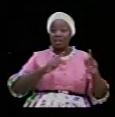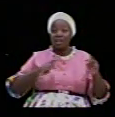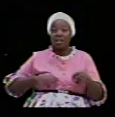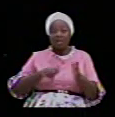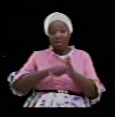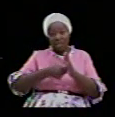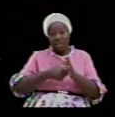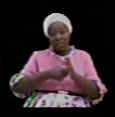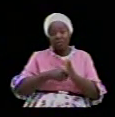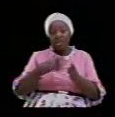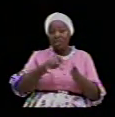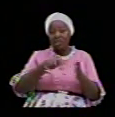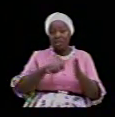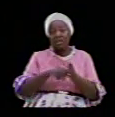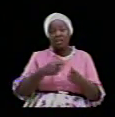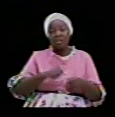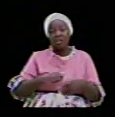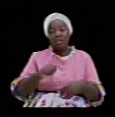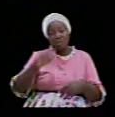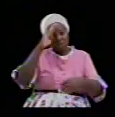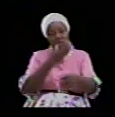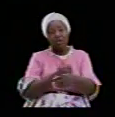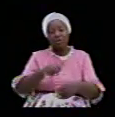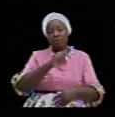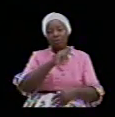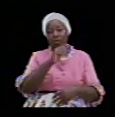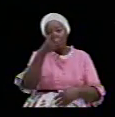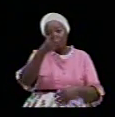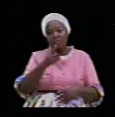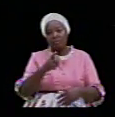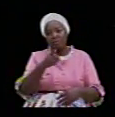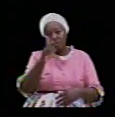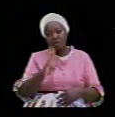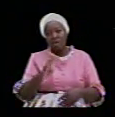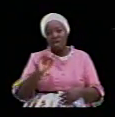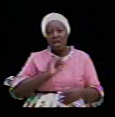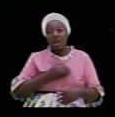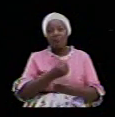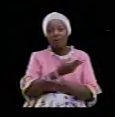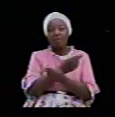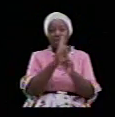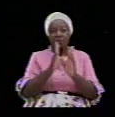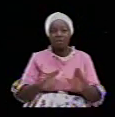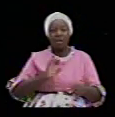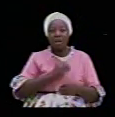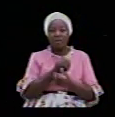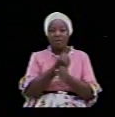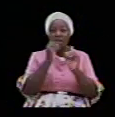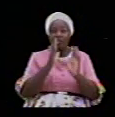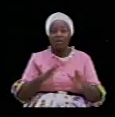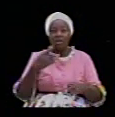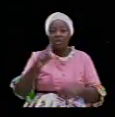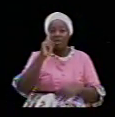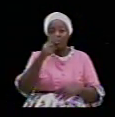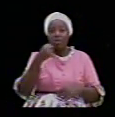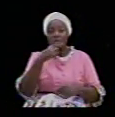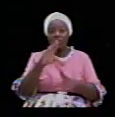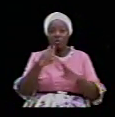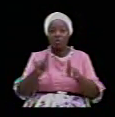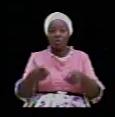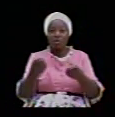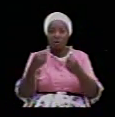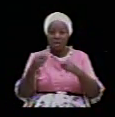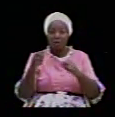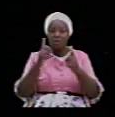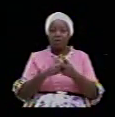the Son of God, our Redeemer, our Savior, the one who came to reconcile